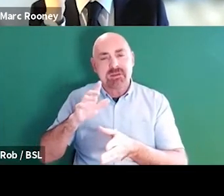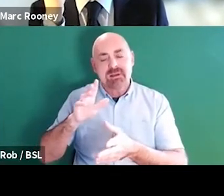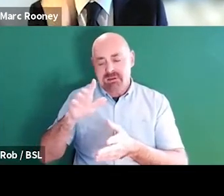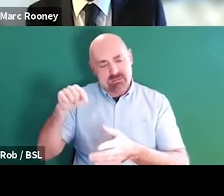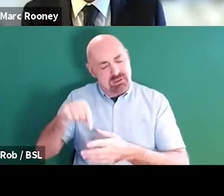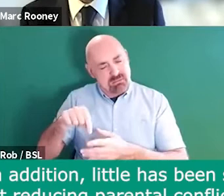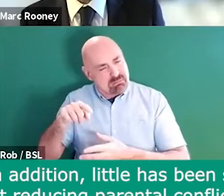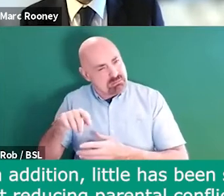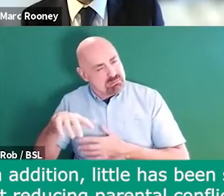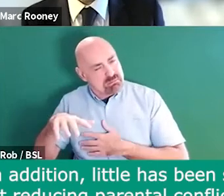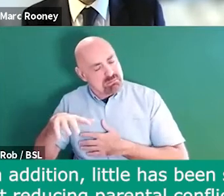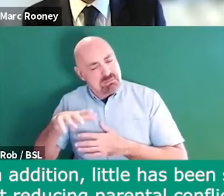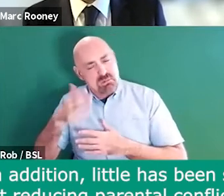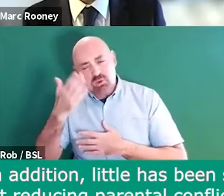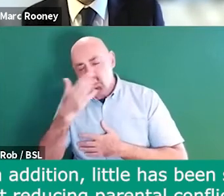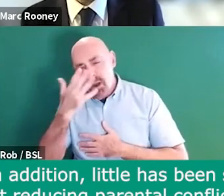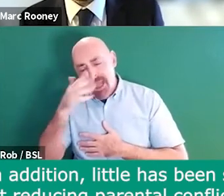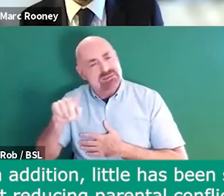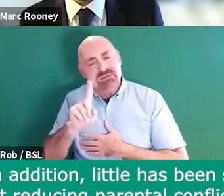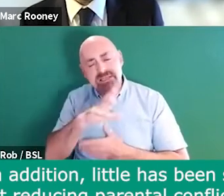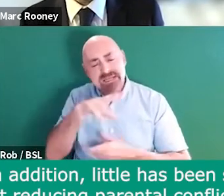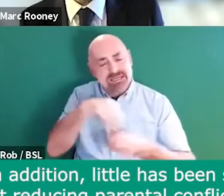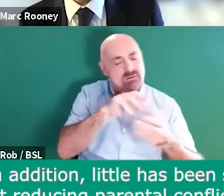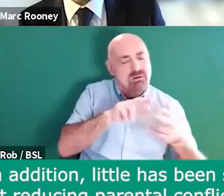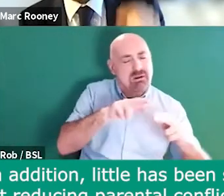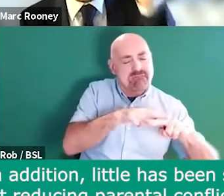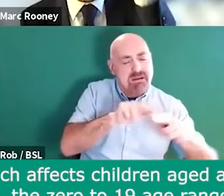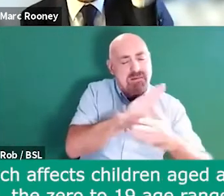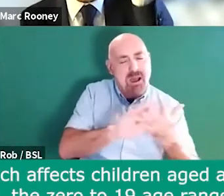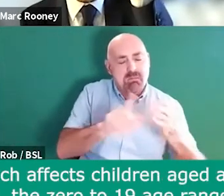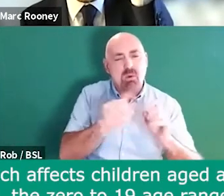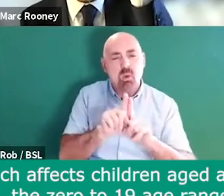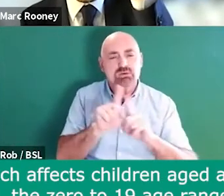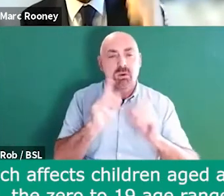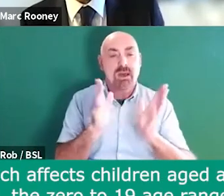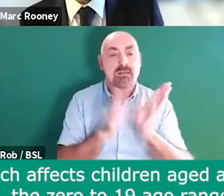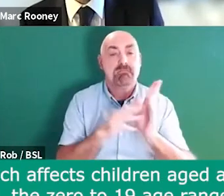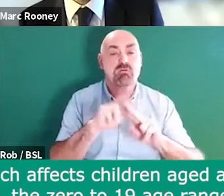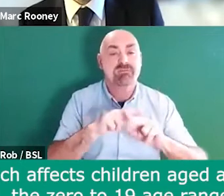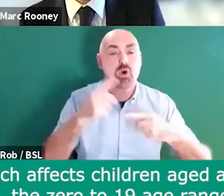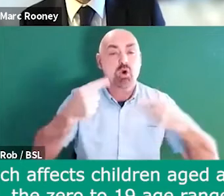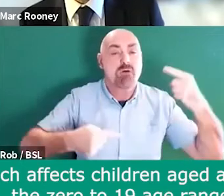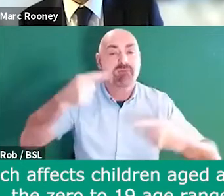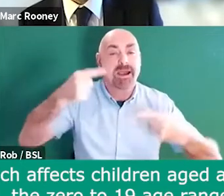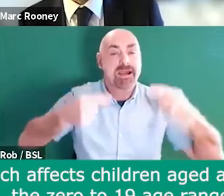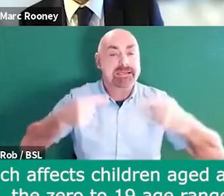vision. In addition, little has been said about reducing parental conflict work, which affects children